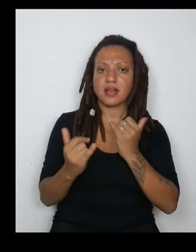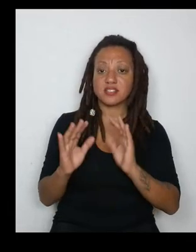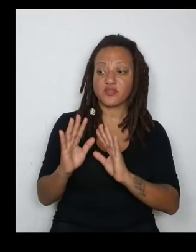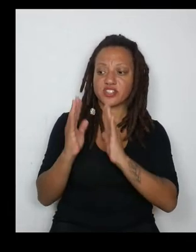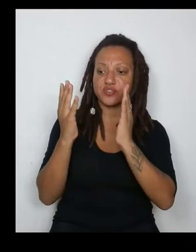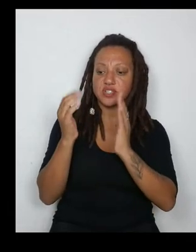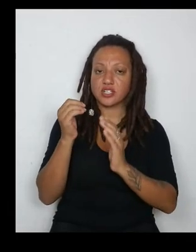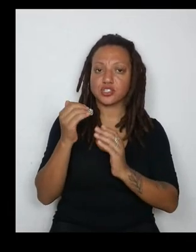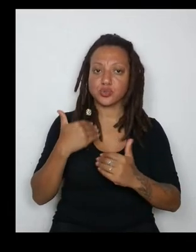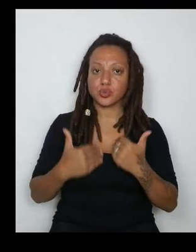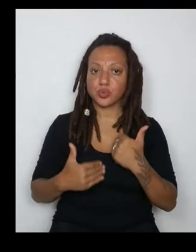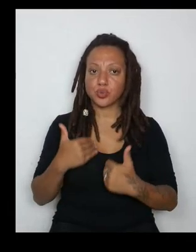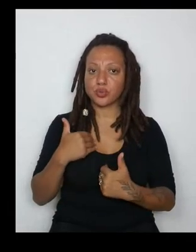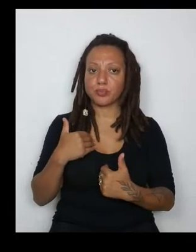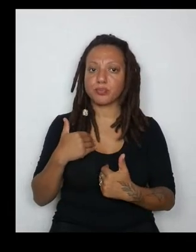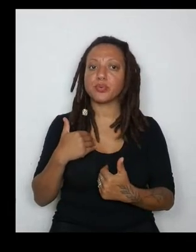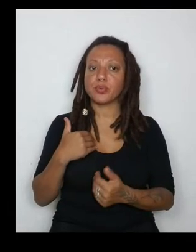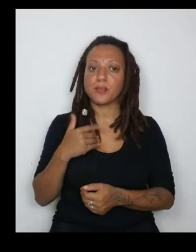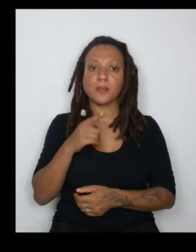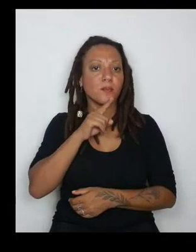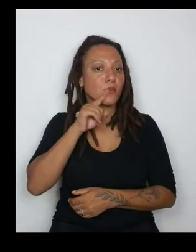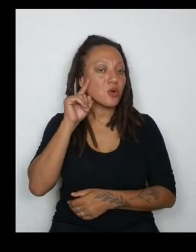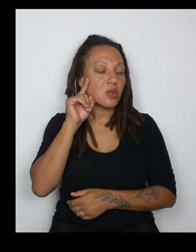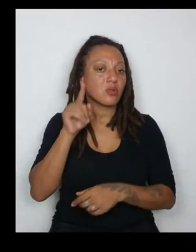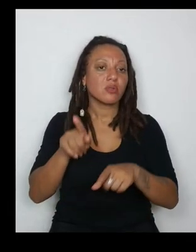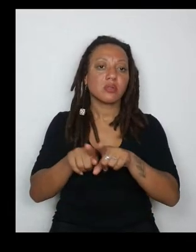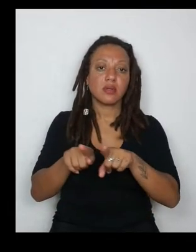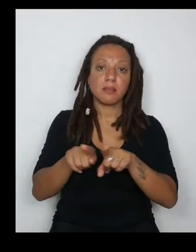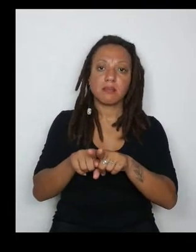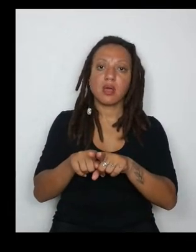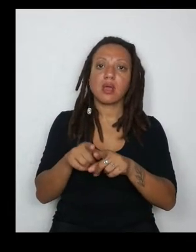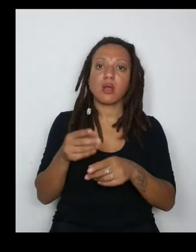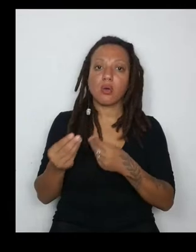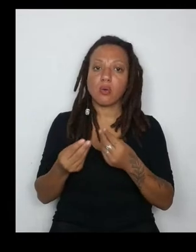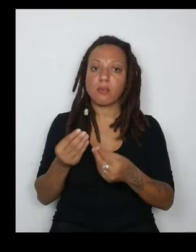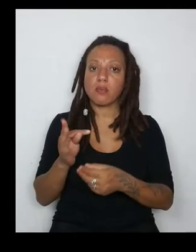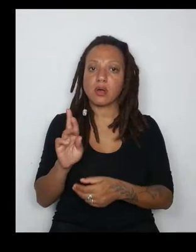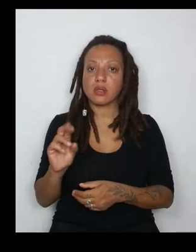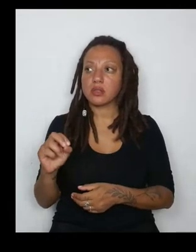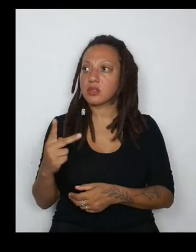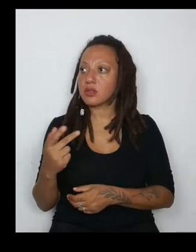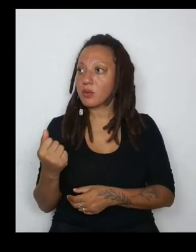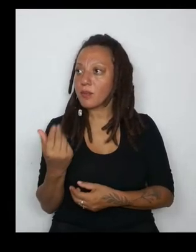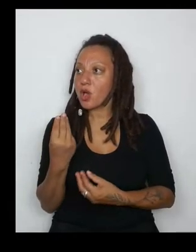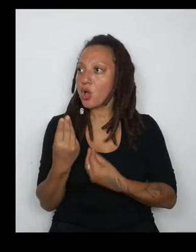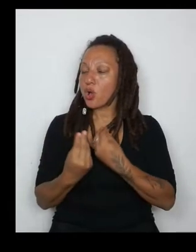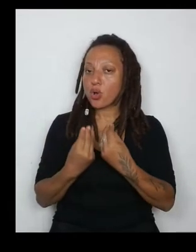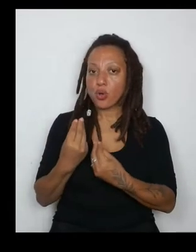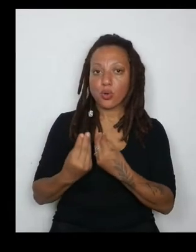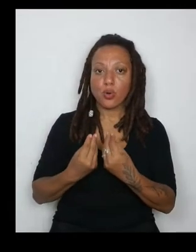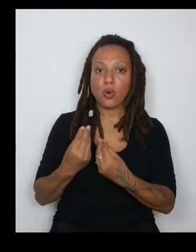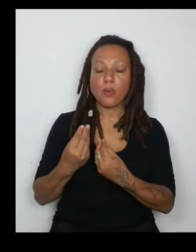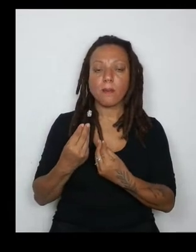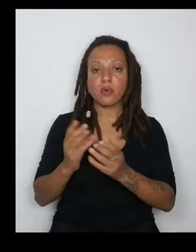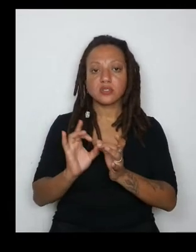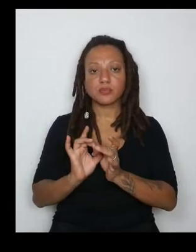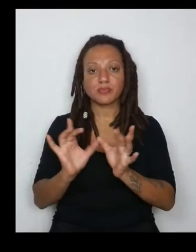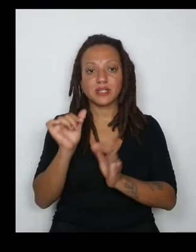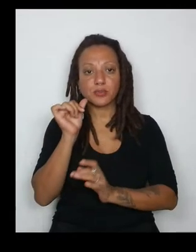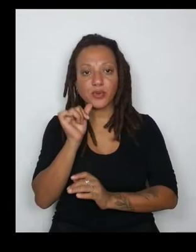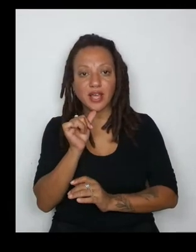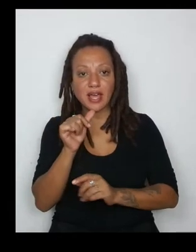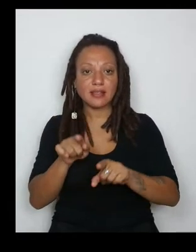of of gracious kindness a feminine bounty of female availability of willingness of passivity and of